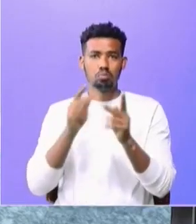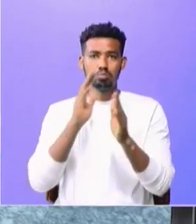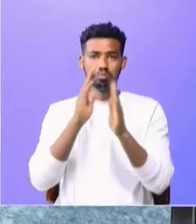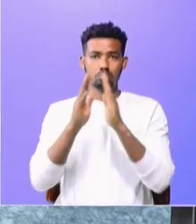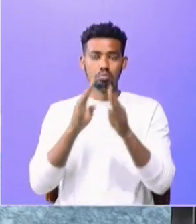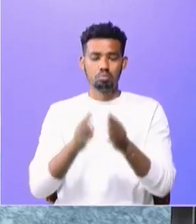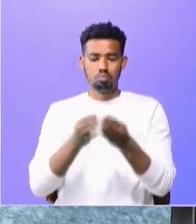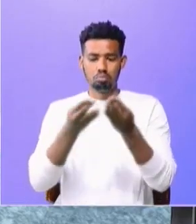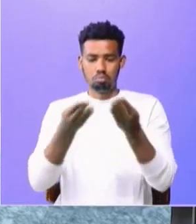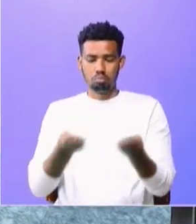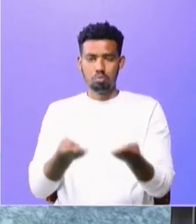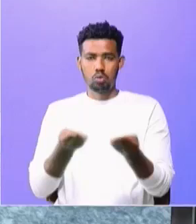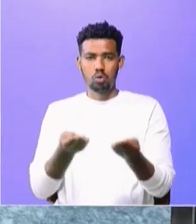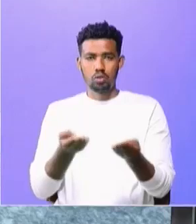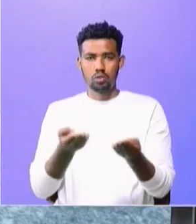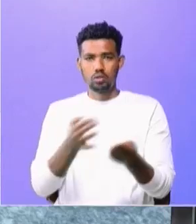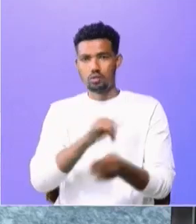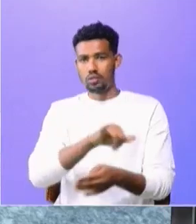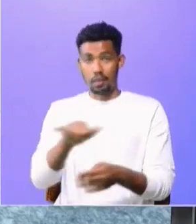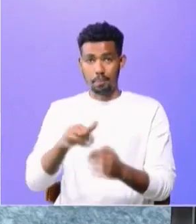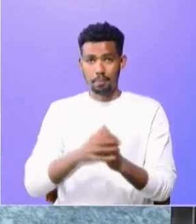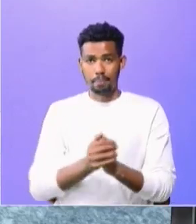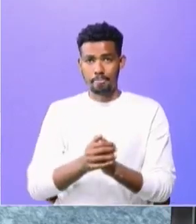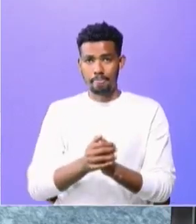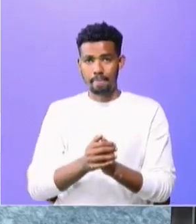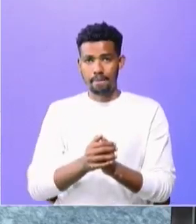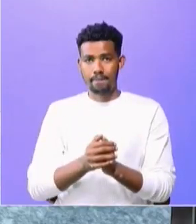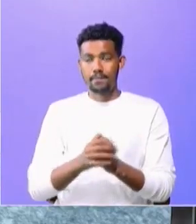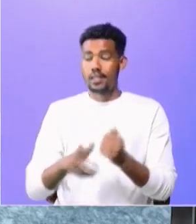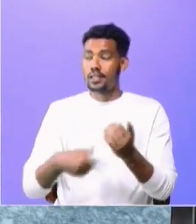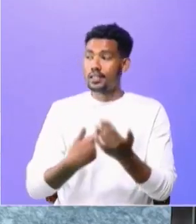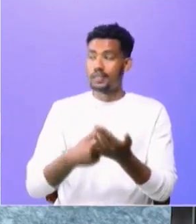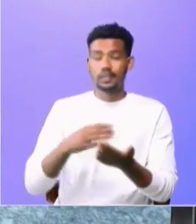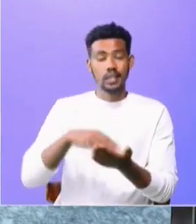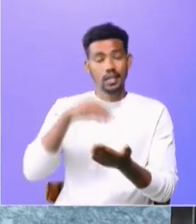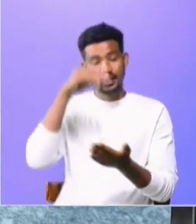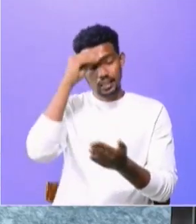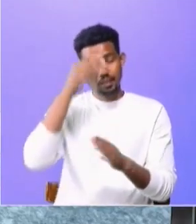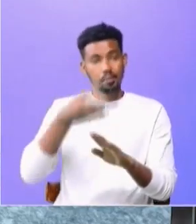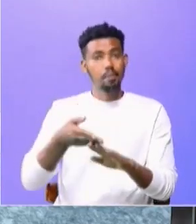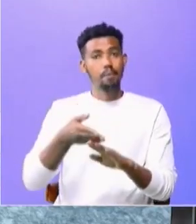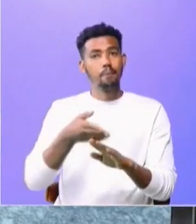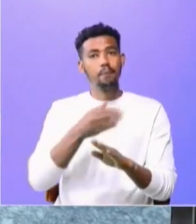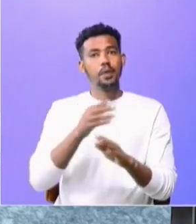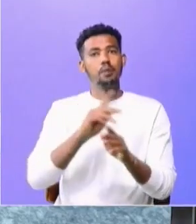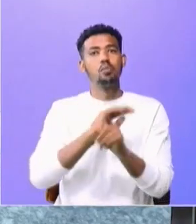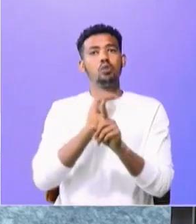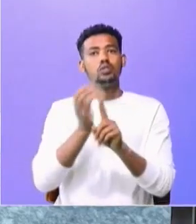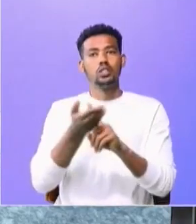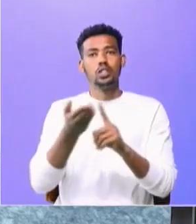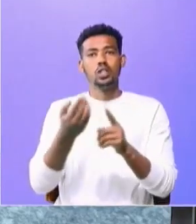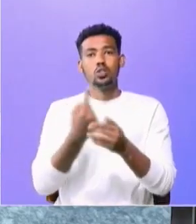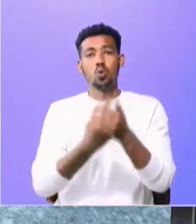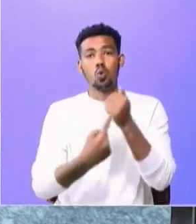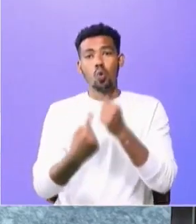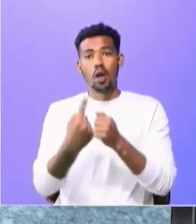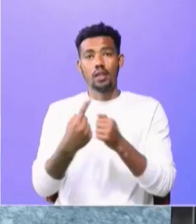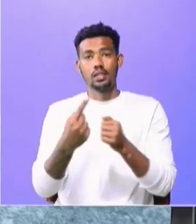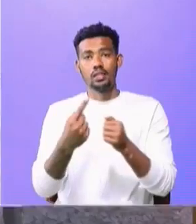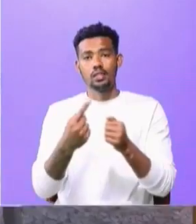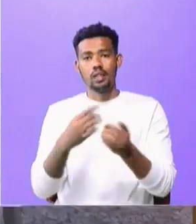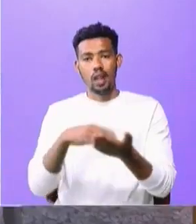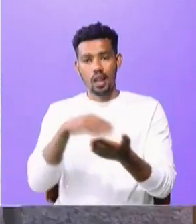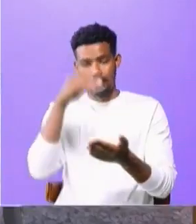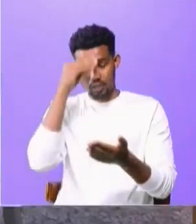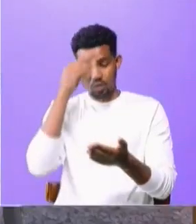exercise book, and etc. Students, this is a lesson preposition. It's a wide lesson, but we are